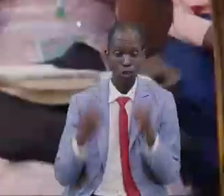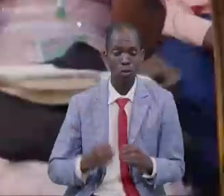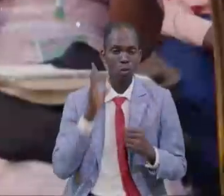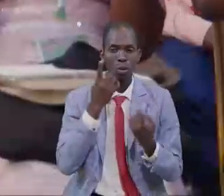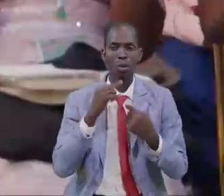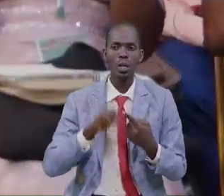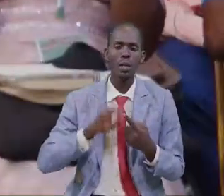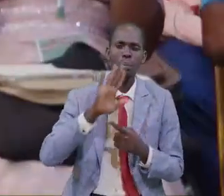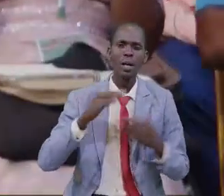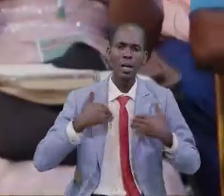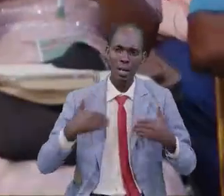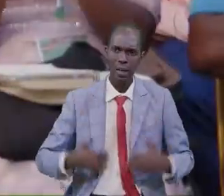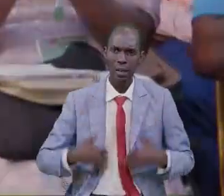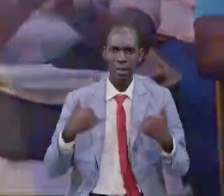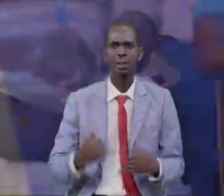tonight.